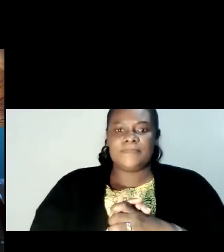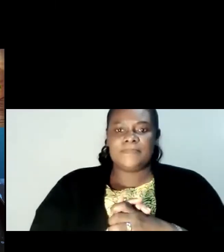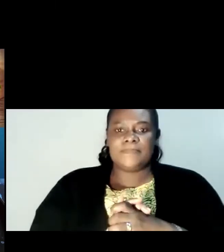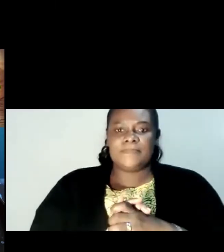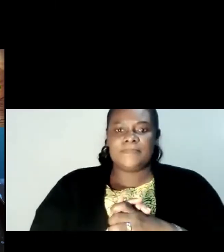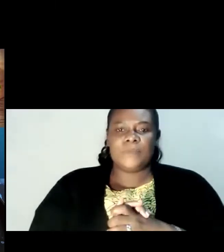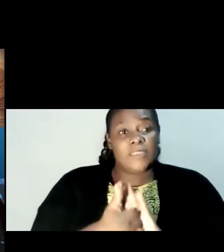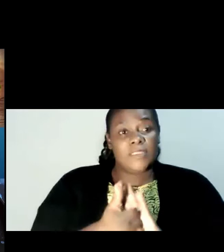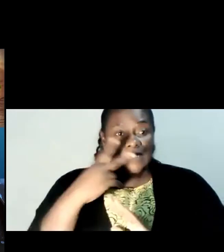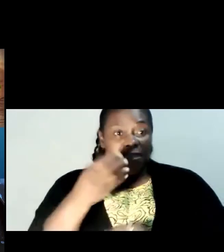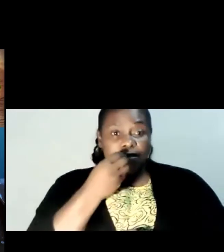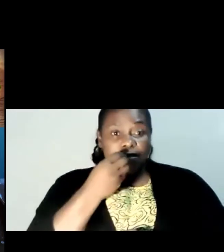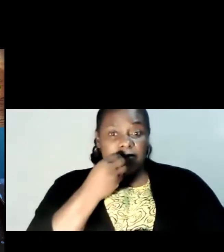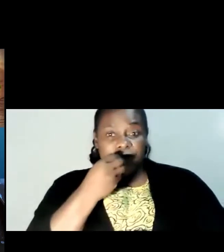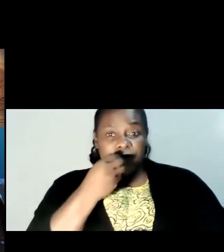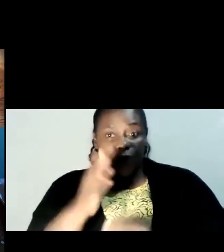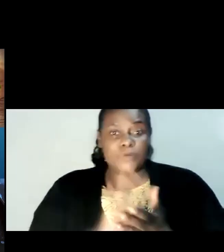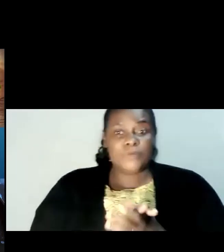restaurants.